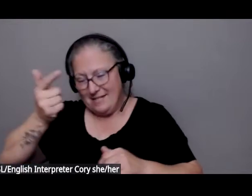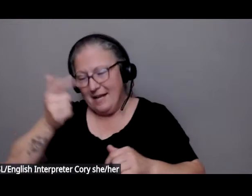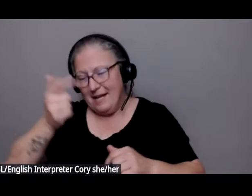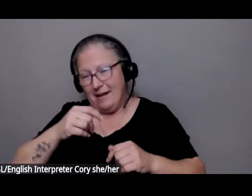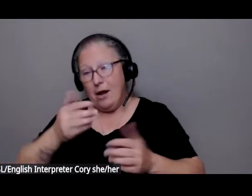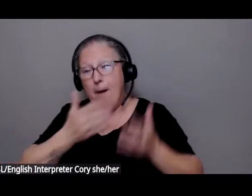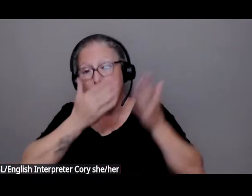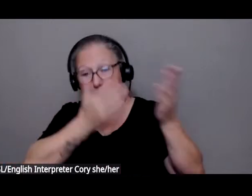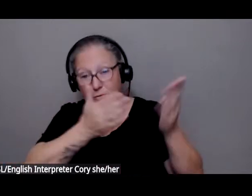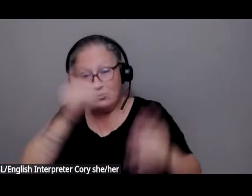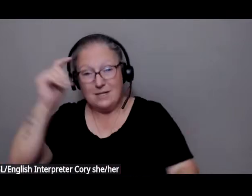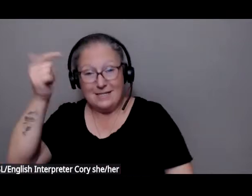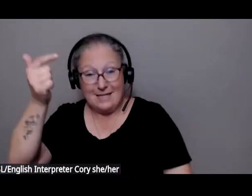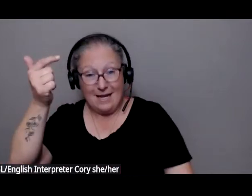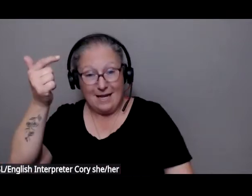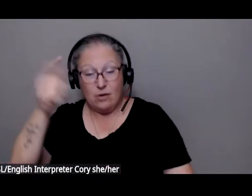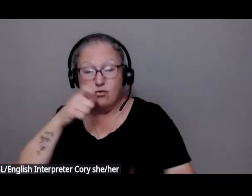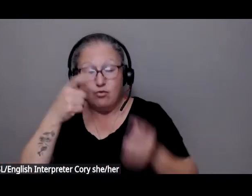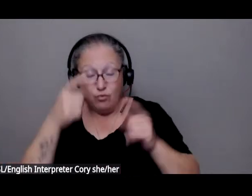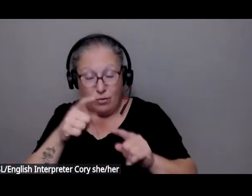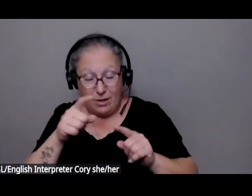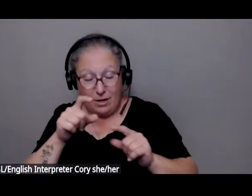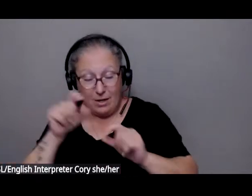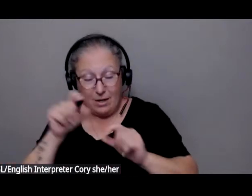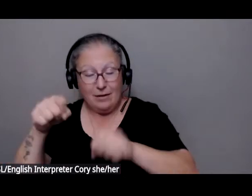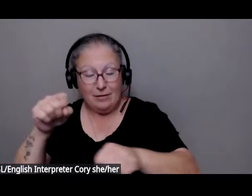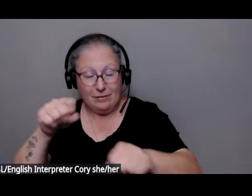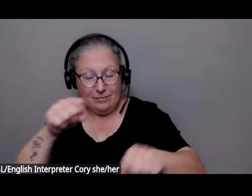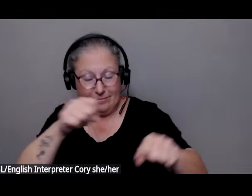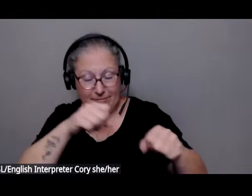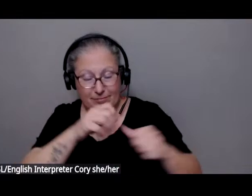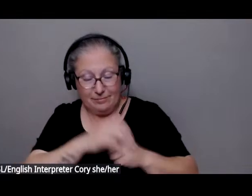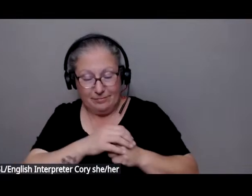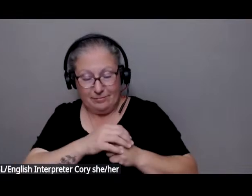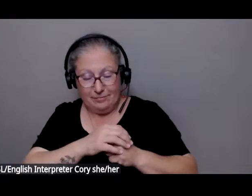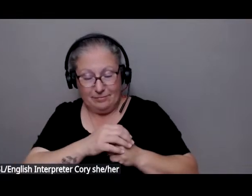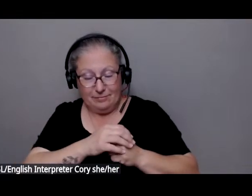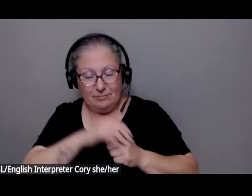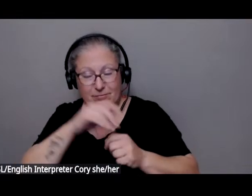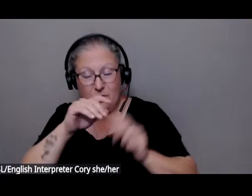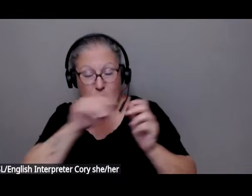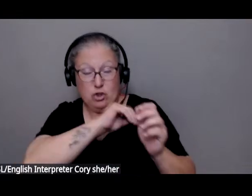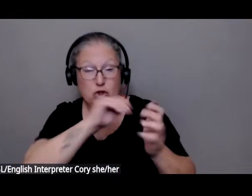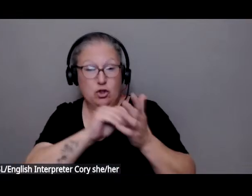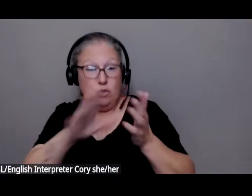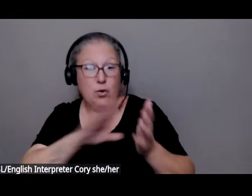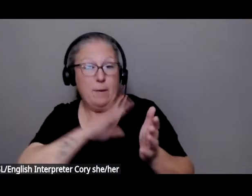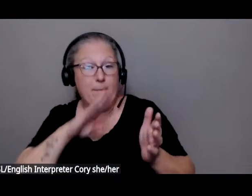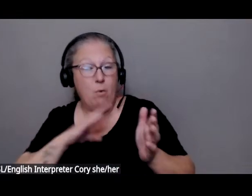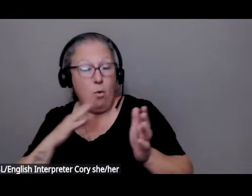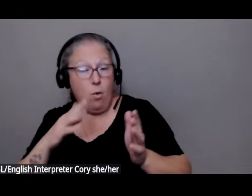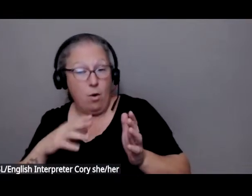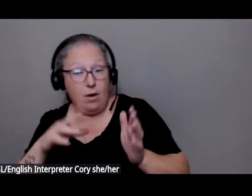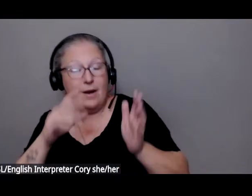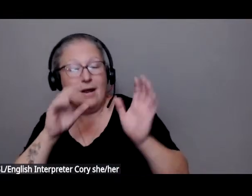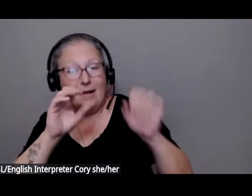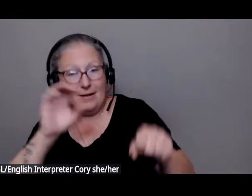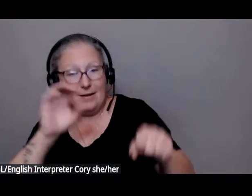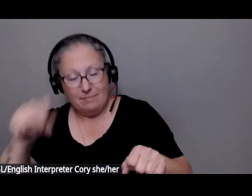have a motion and a second. All in favor? Aye. Aye. Aye. Student board members? Aye. Thank you.